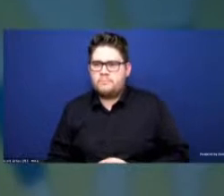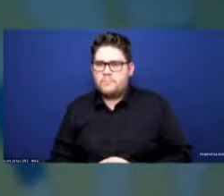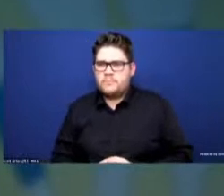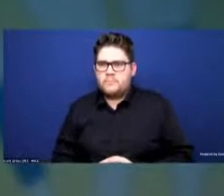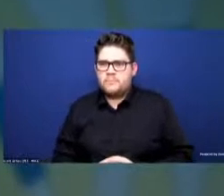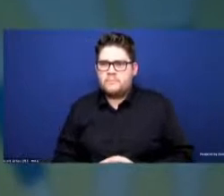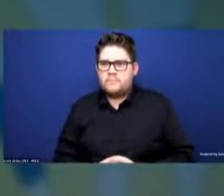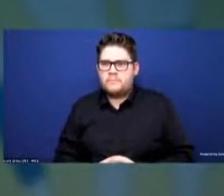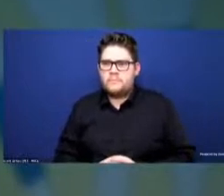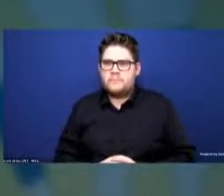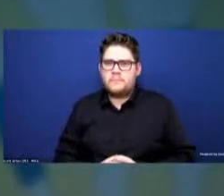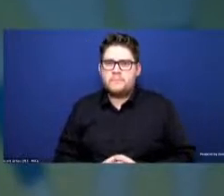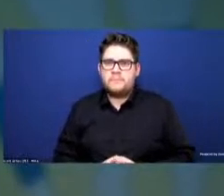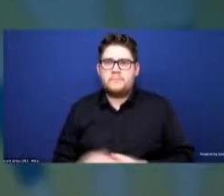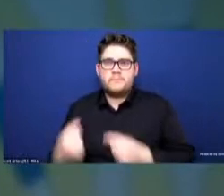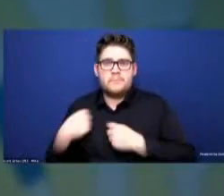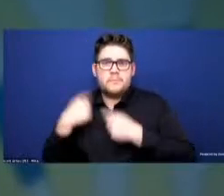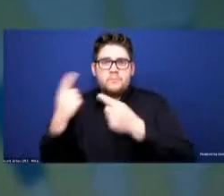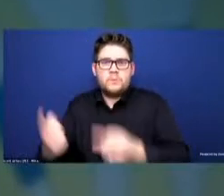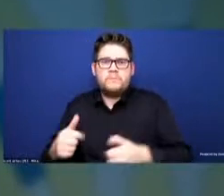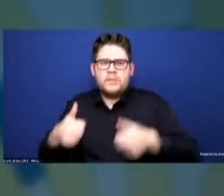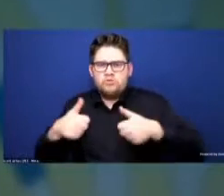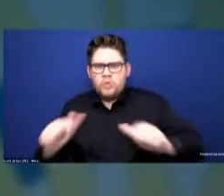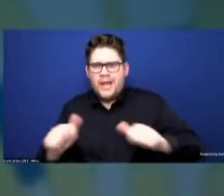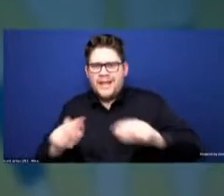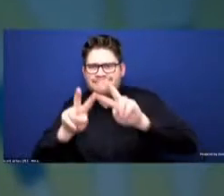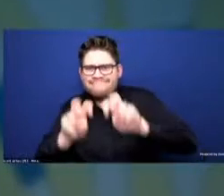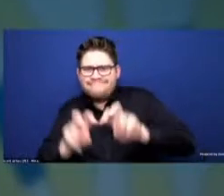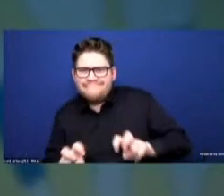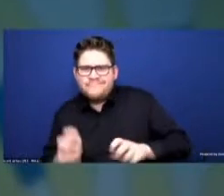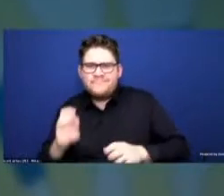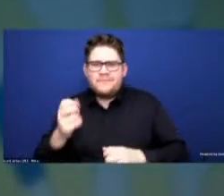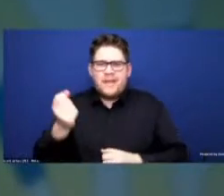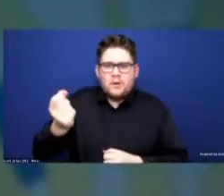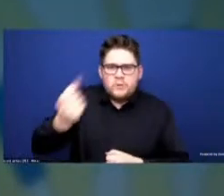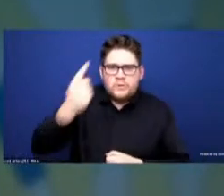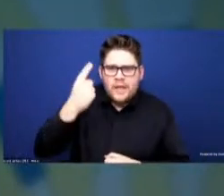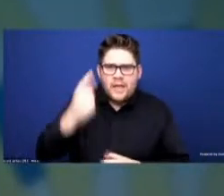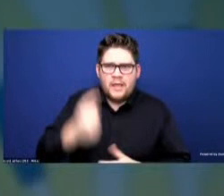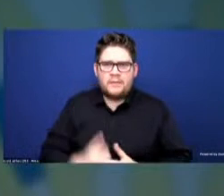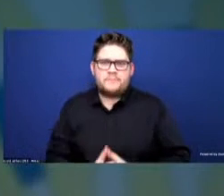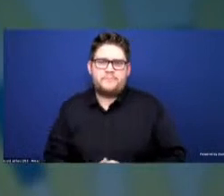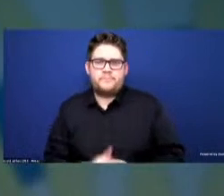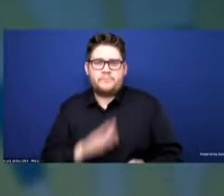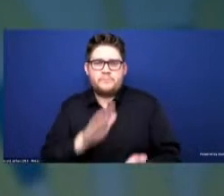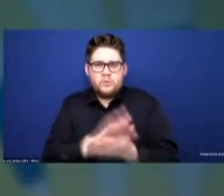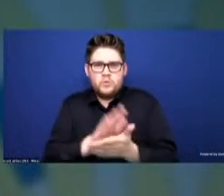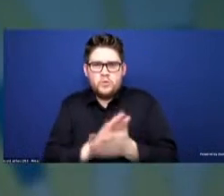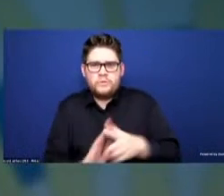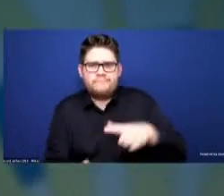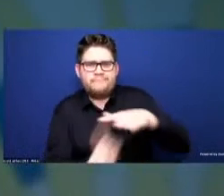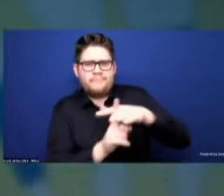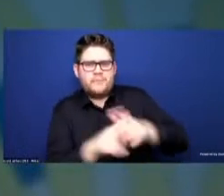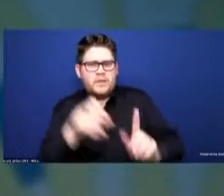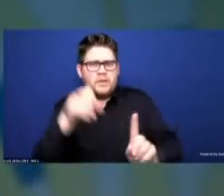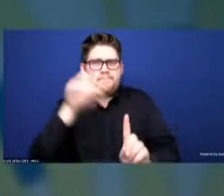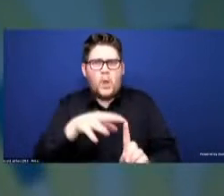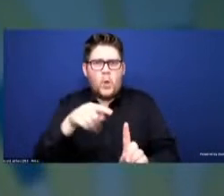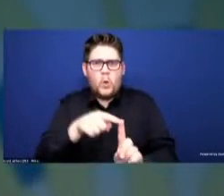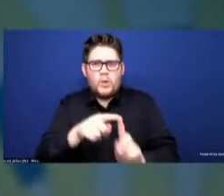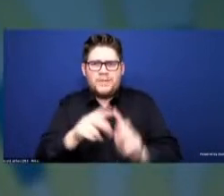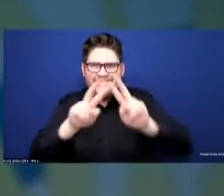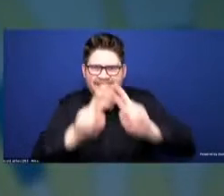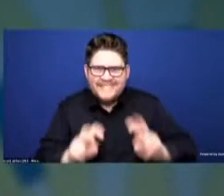the investigations that are done in schools. And so what I'm going to present is just an overview of two of the